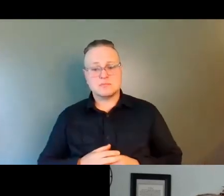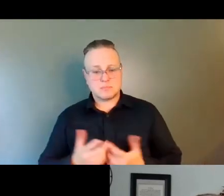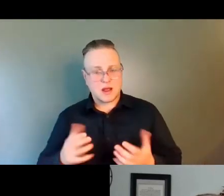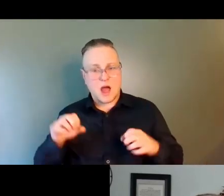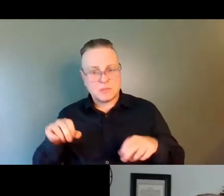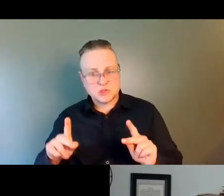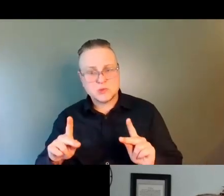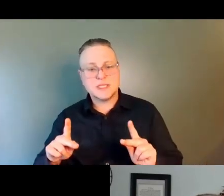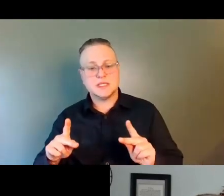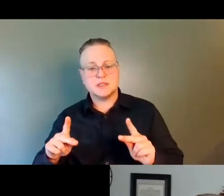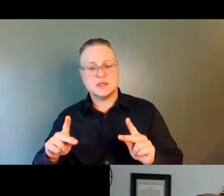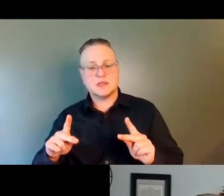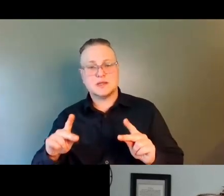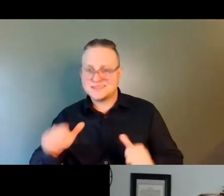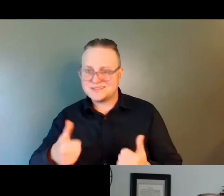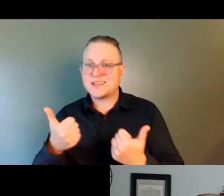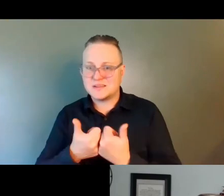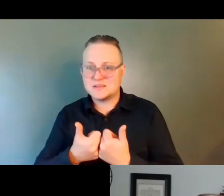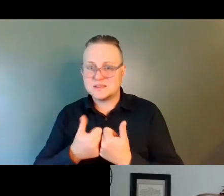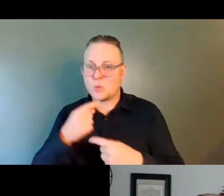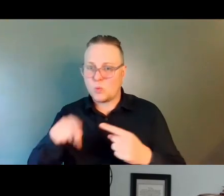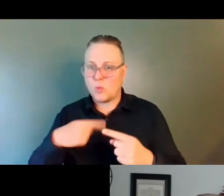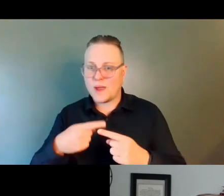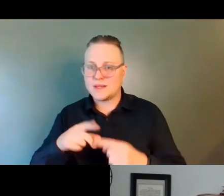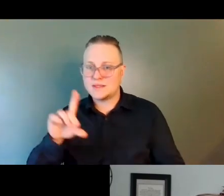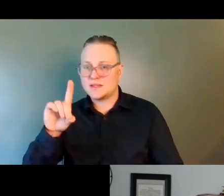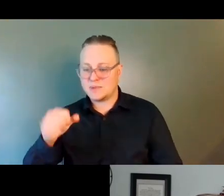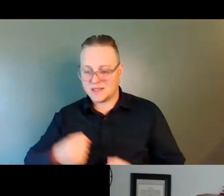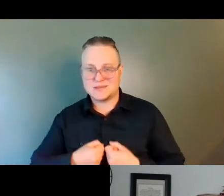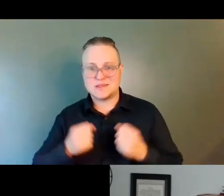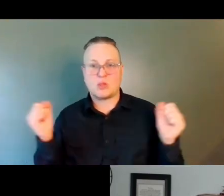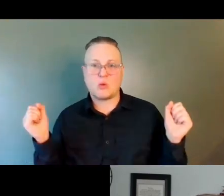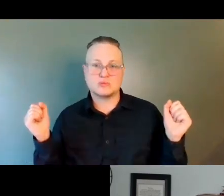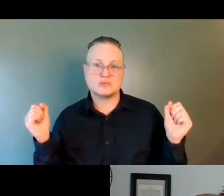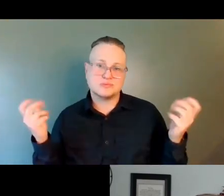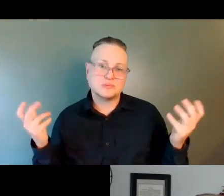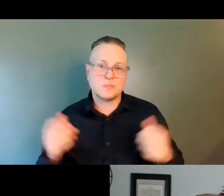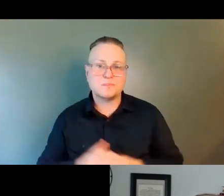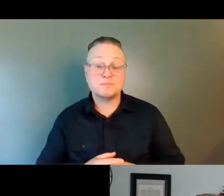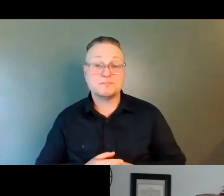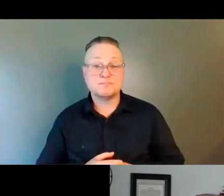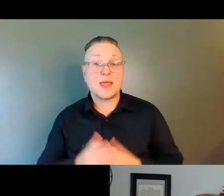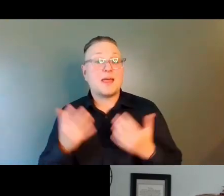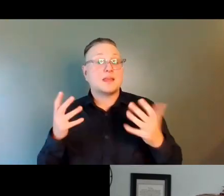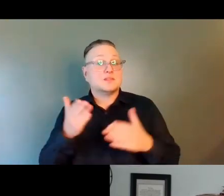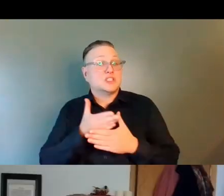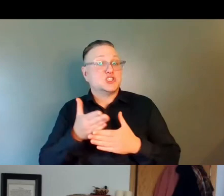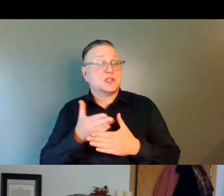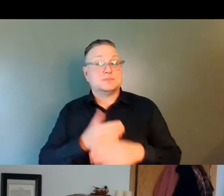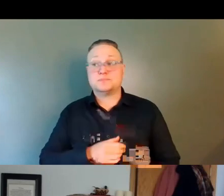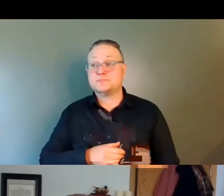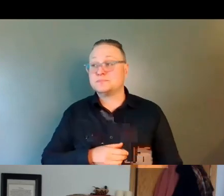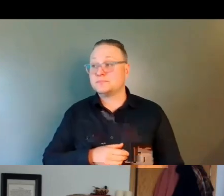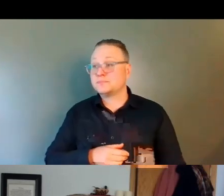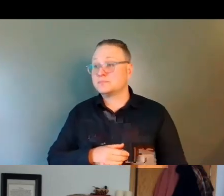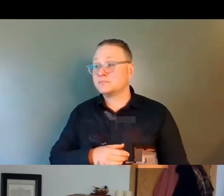with disclosure. And I think that's what I'd like to share today. Is it okay if I say something,